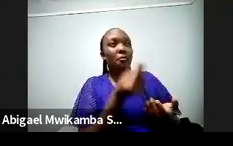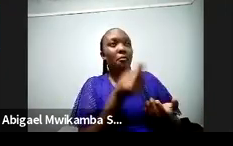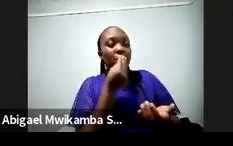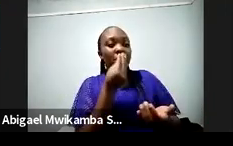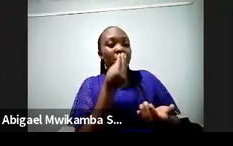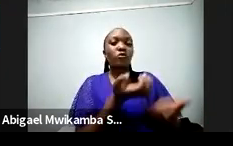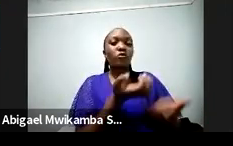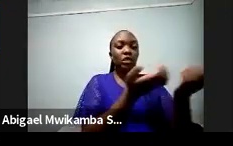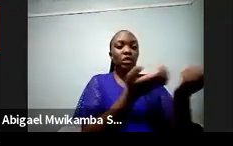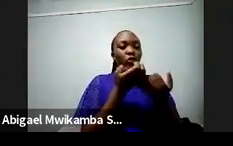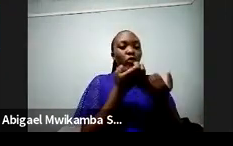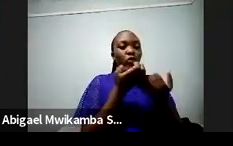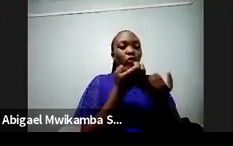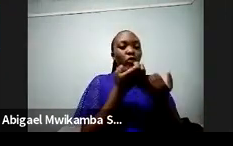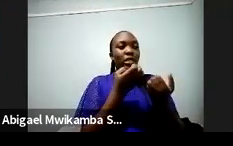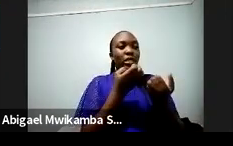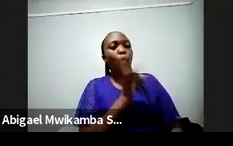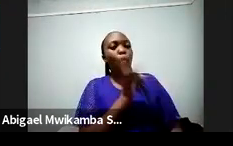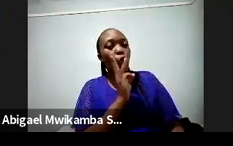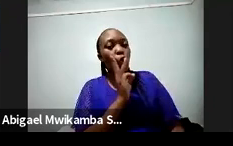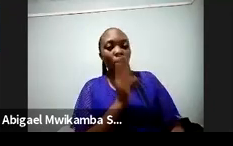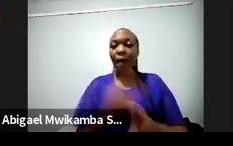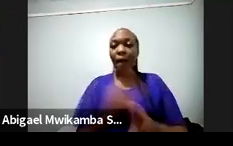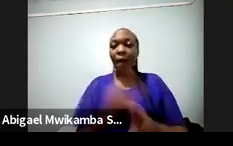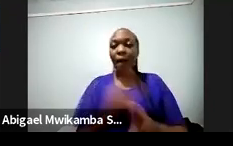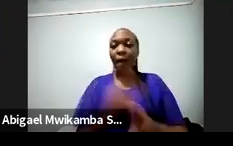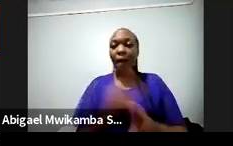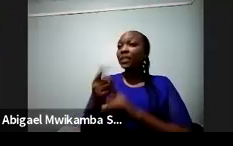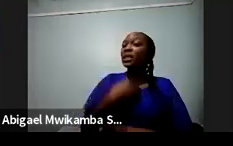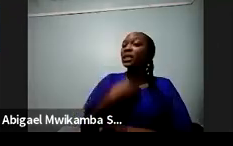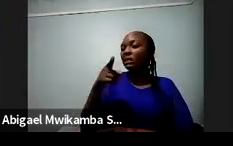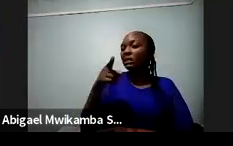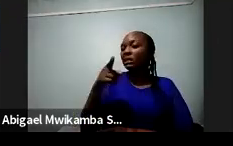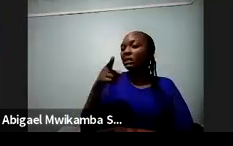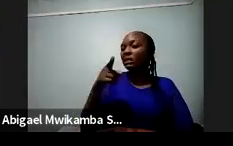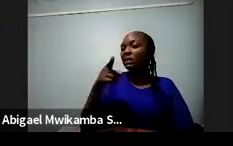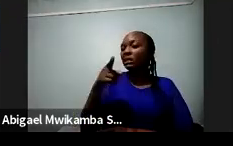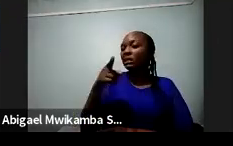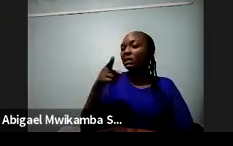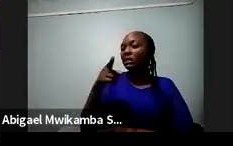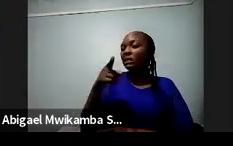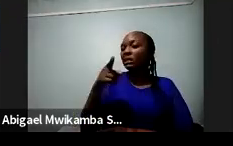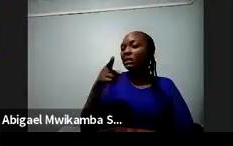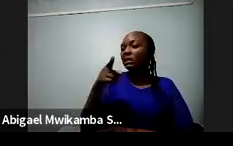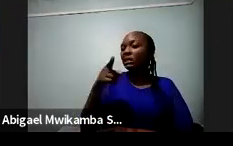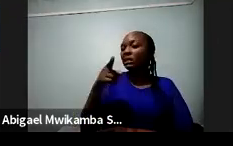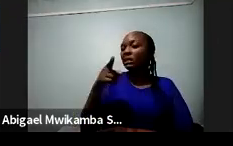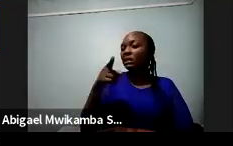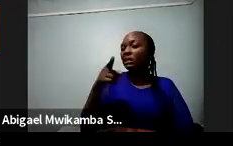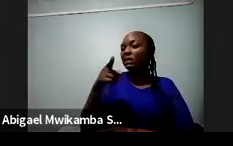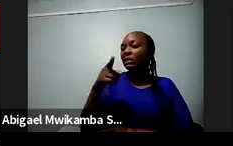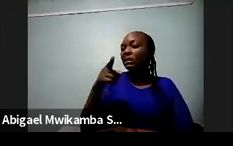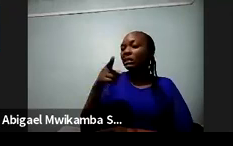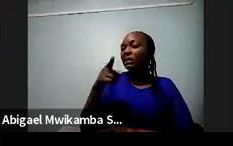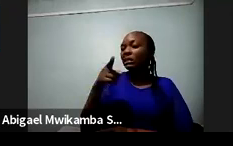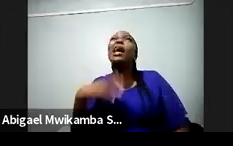don't miss it or if you don't get it, you don't die. Those are wants. They're discretional. In other words, your wants can be